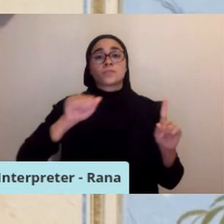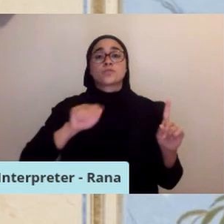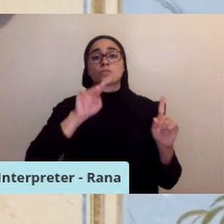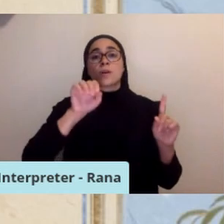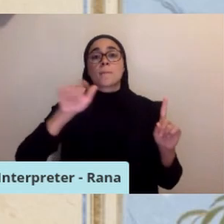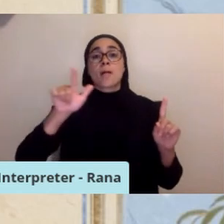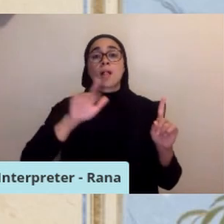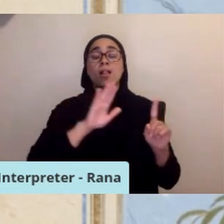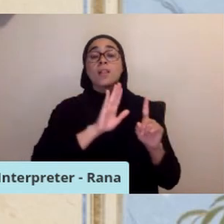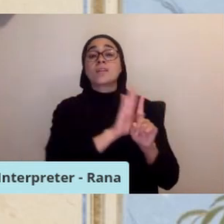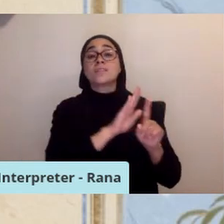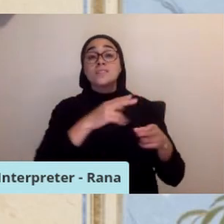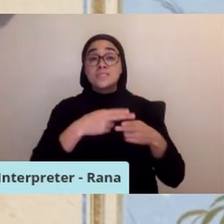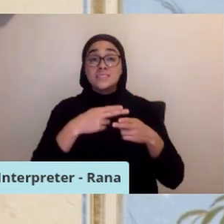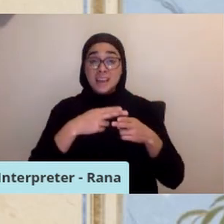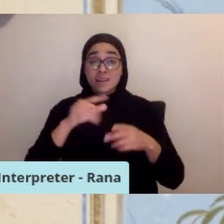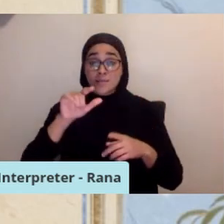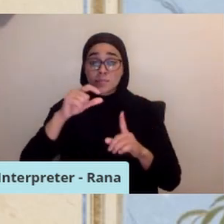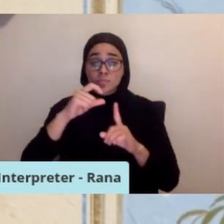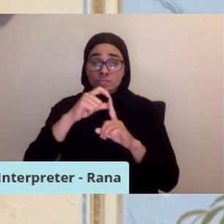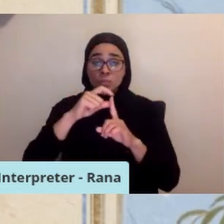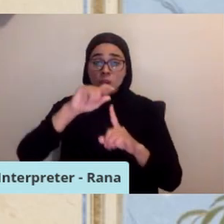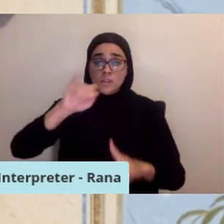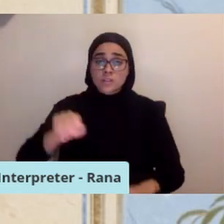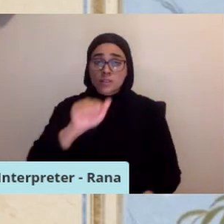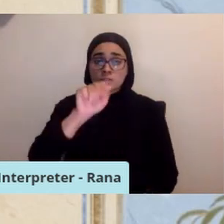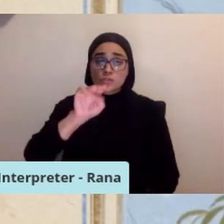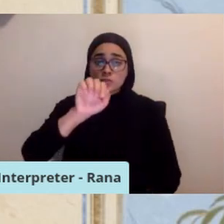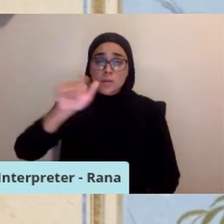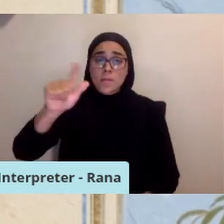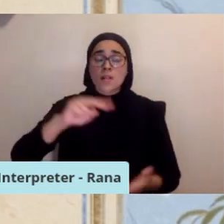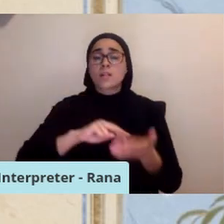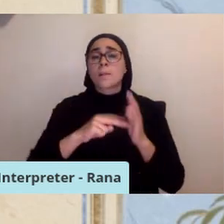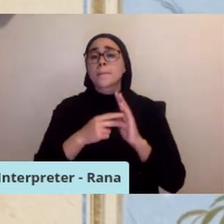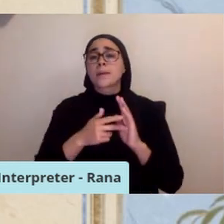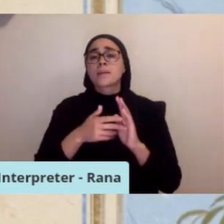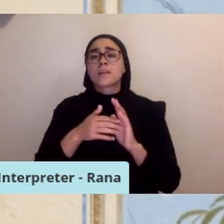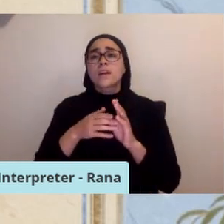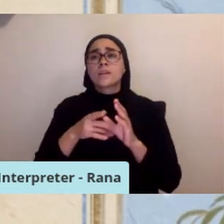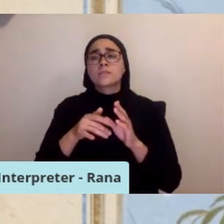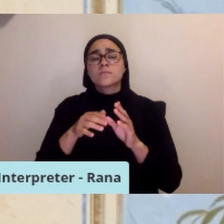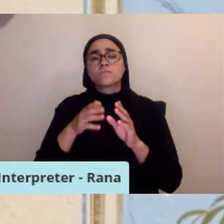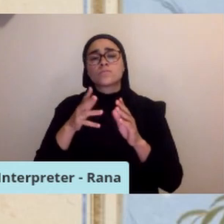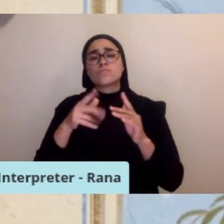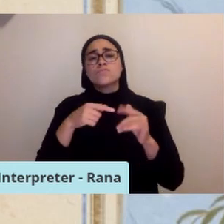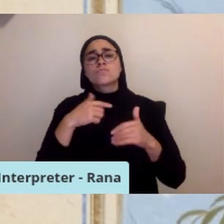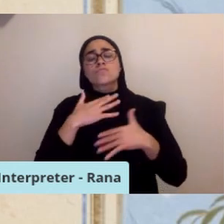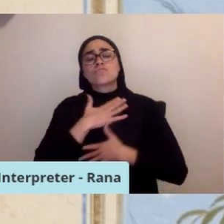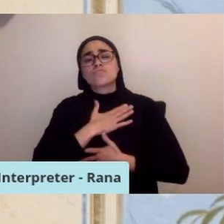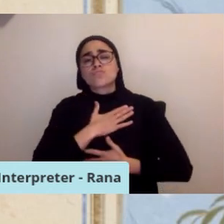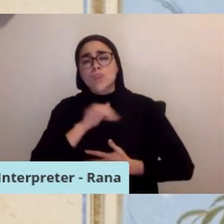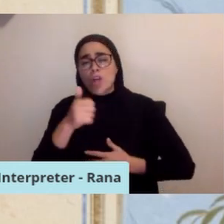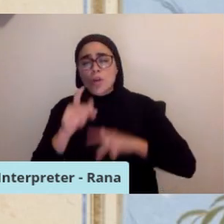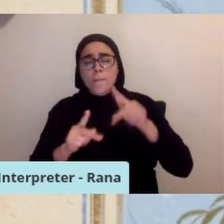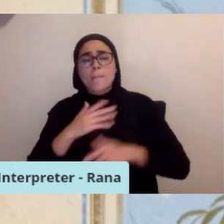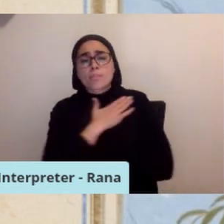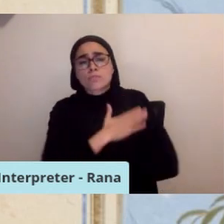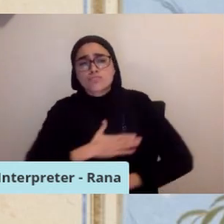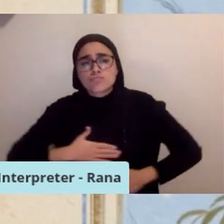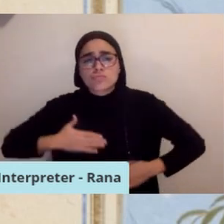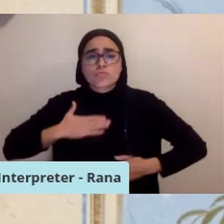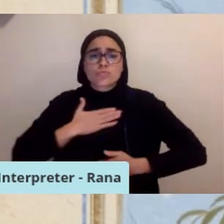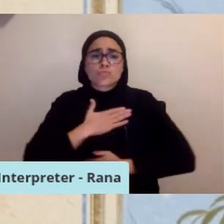Jamal's name itself, Jamal meaning the one who is enjoyable to others, he was really a